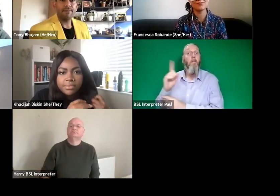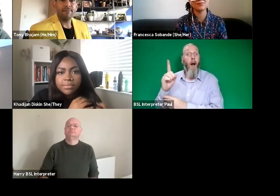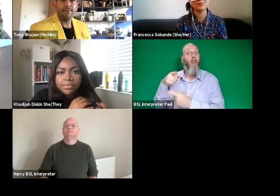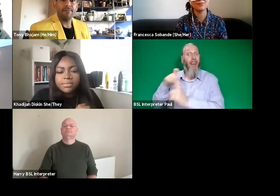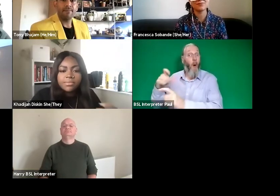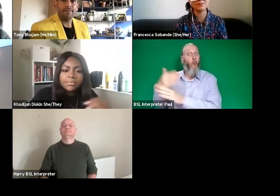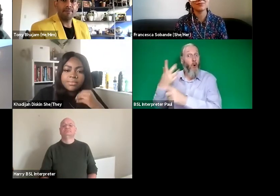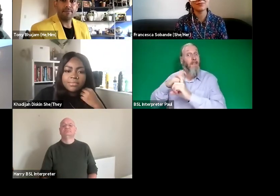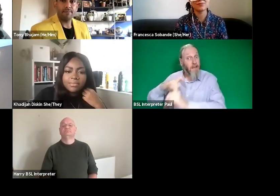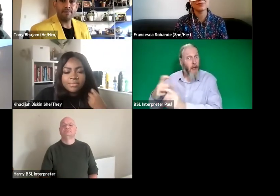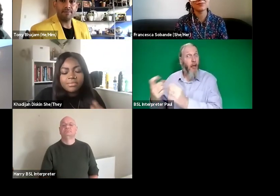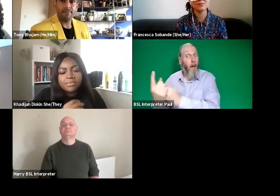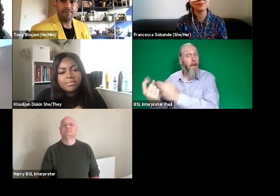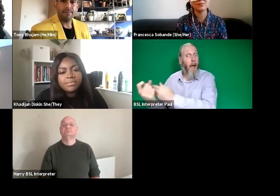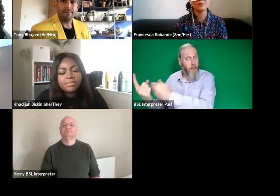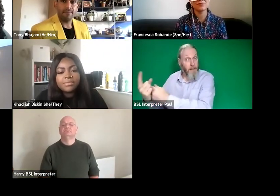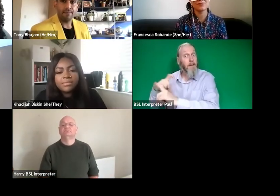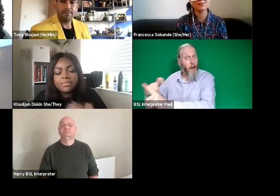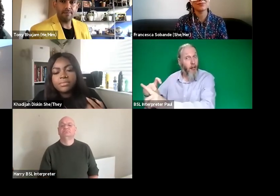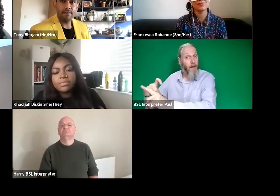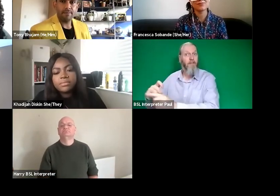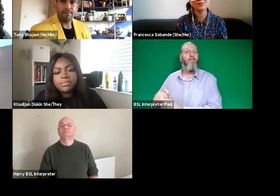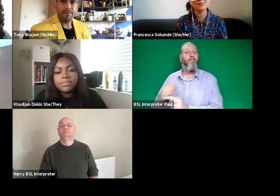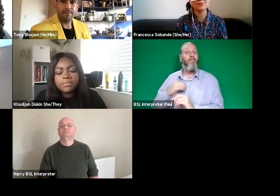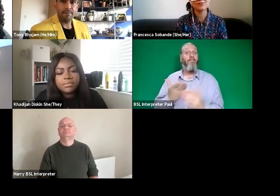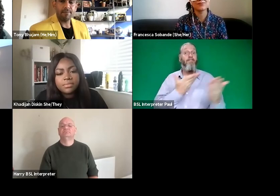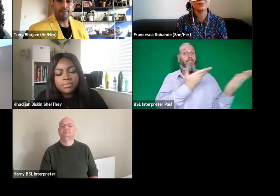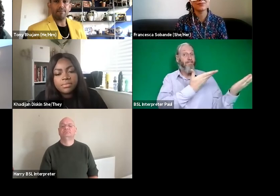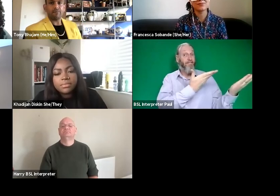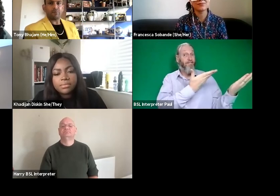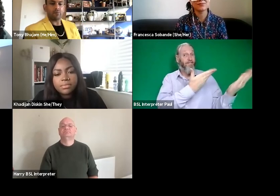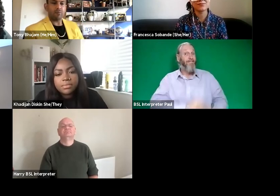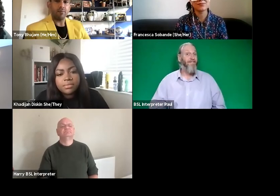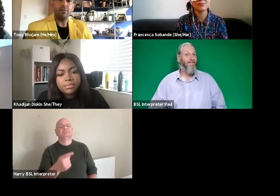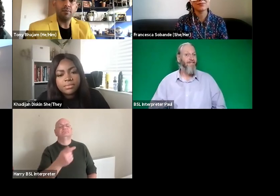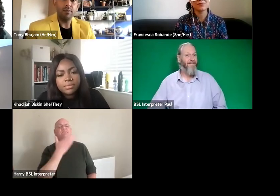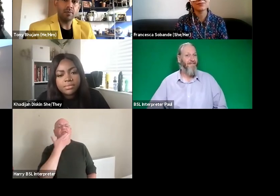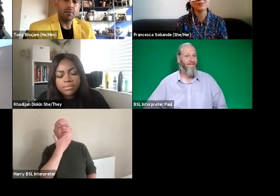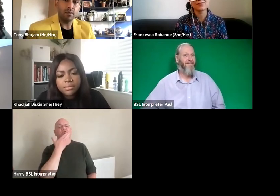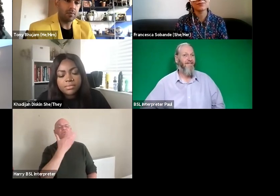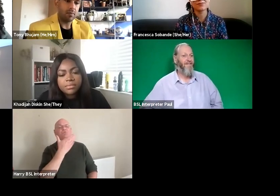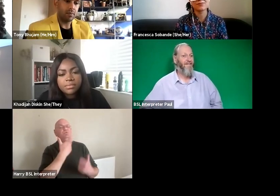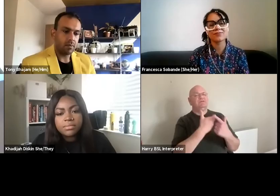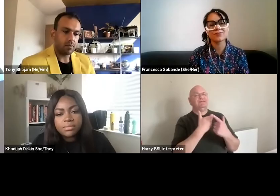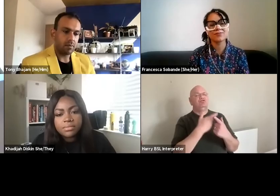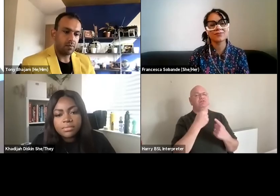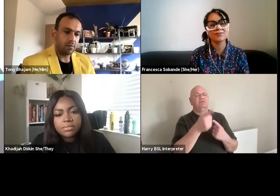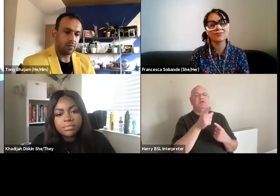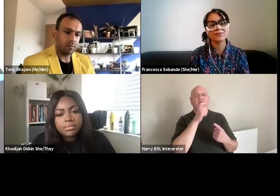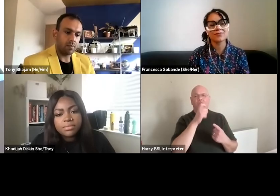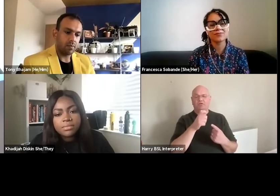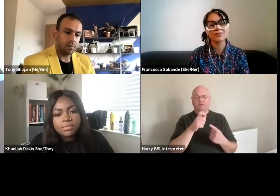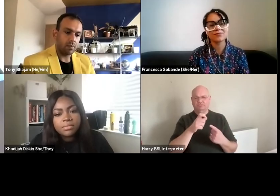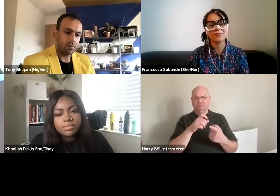Thank you so much for bringing that up, Khadija. I will signpost people to an event that we held as part